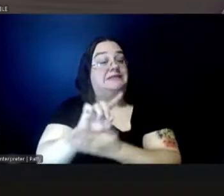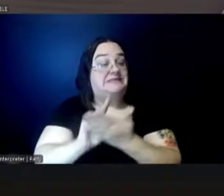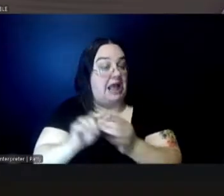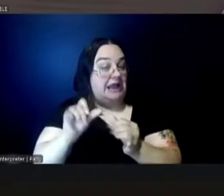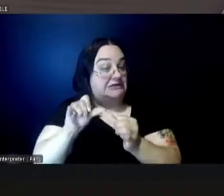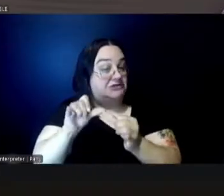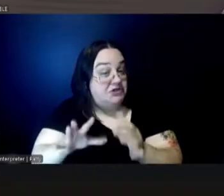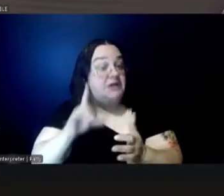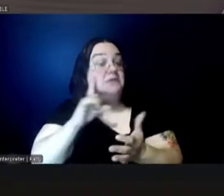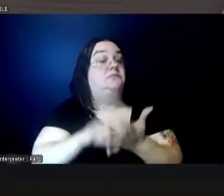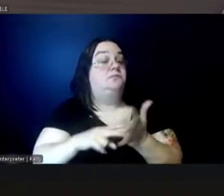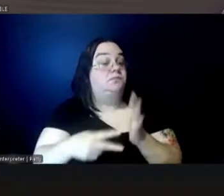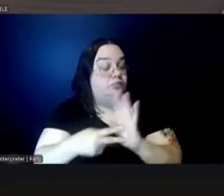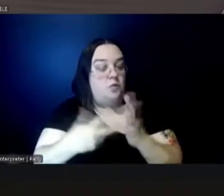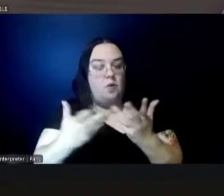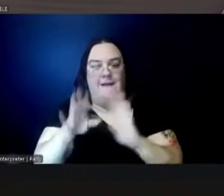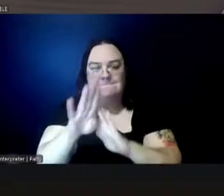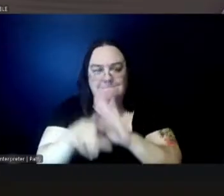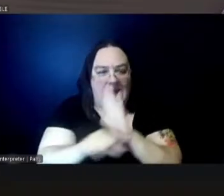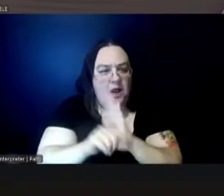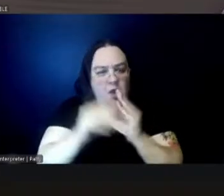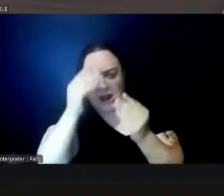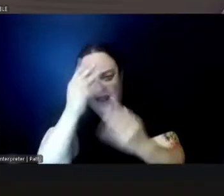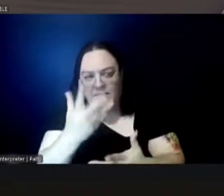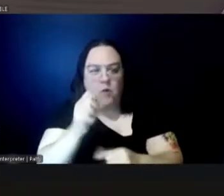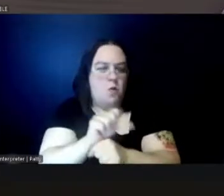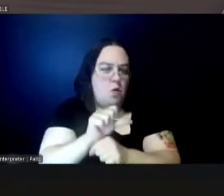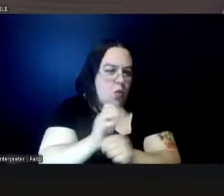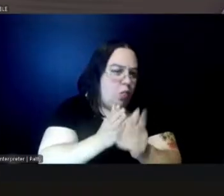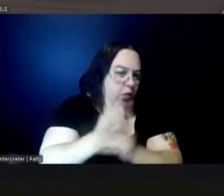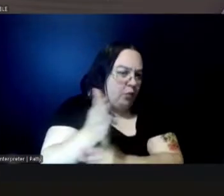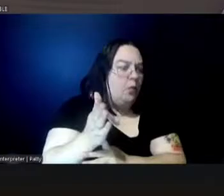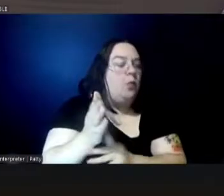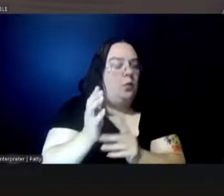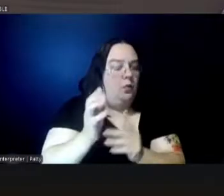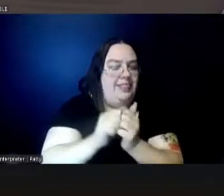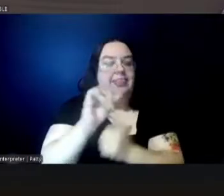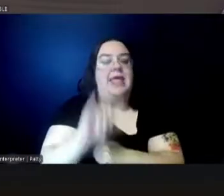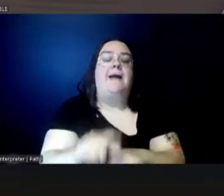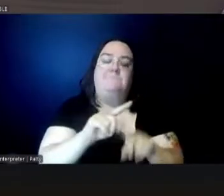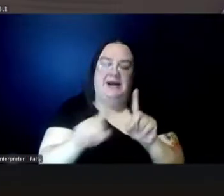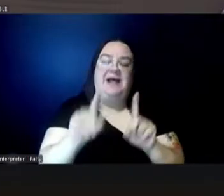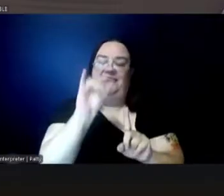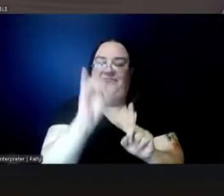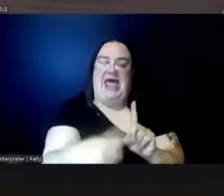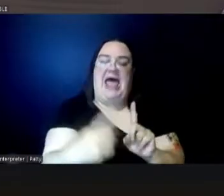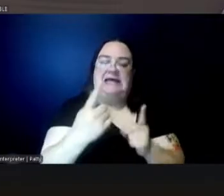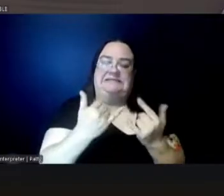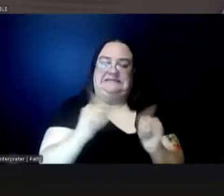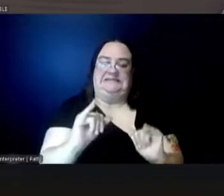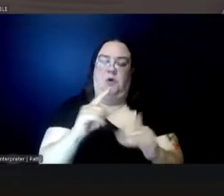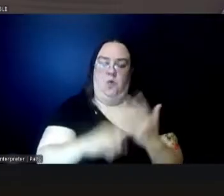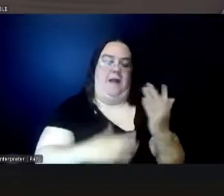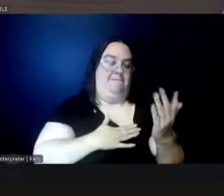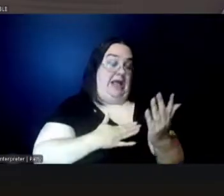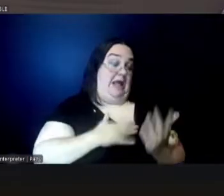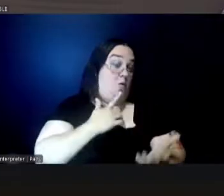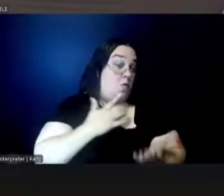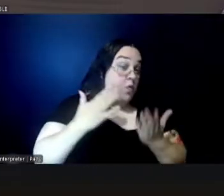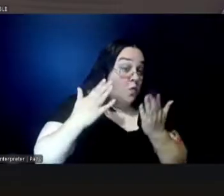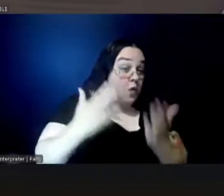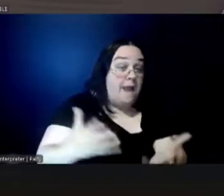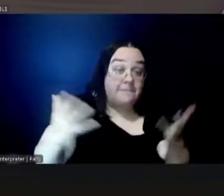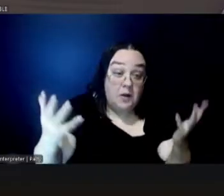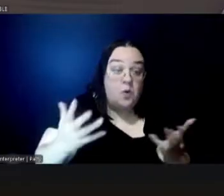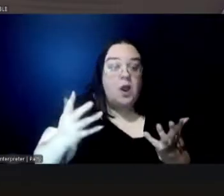get background information and working through that way. But that is still my recommendation ultimately is we